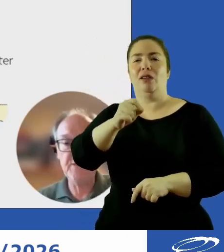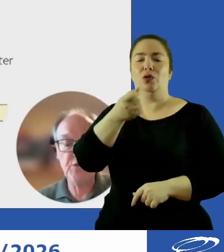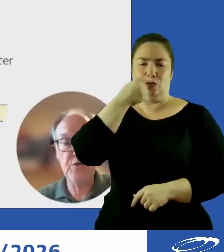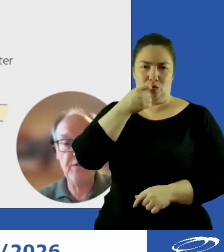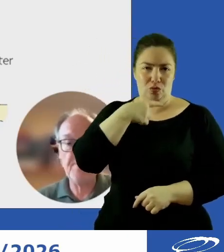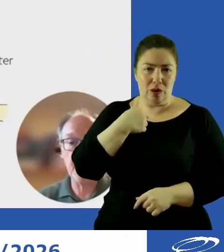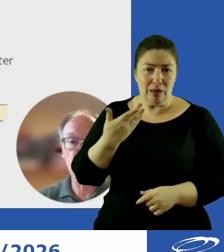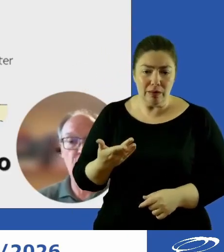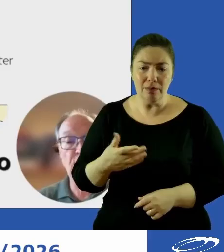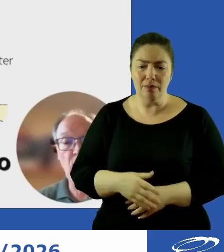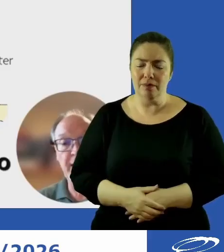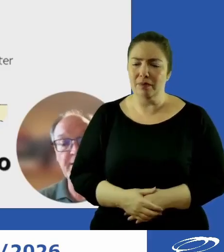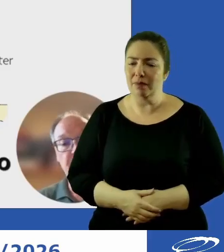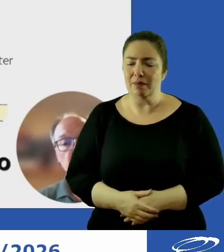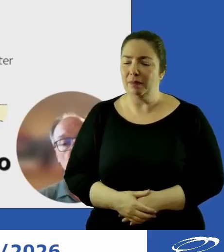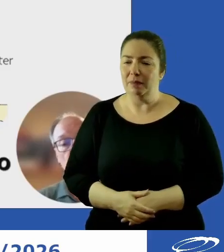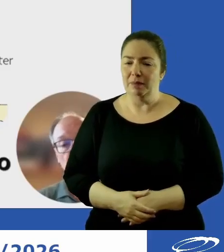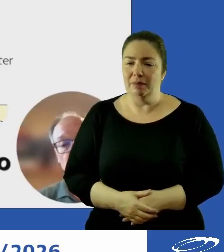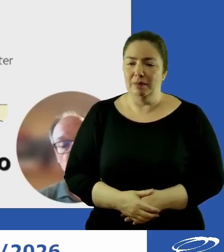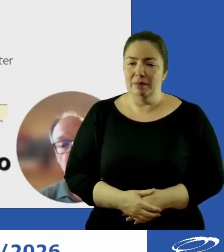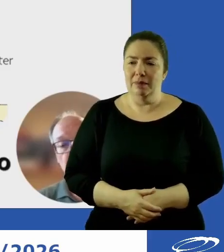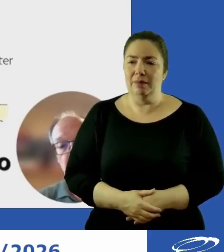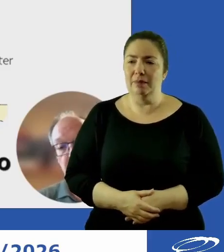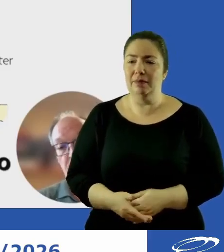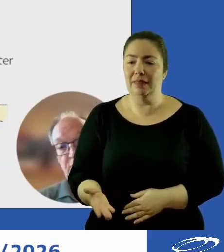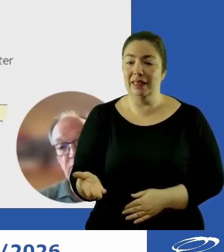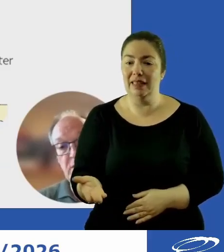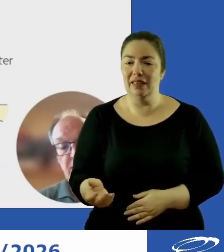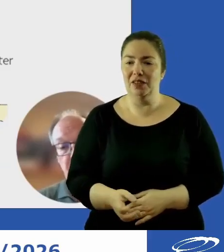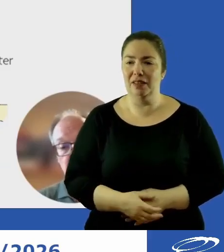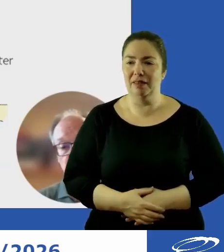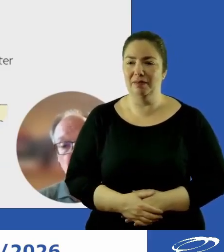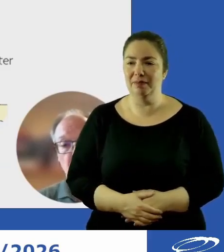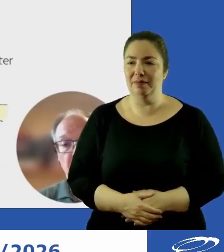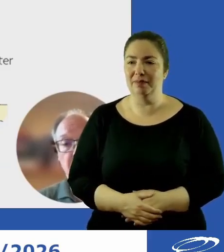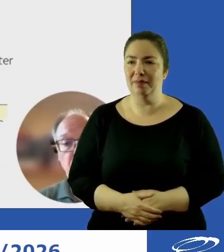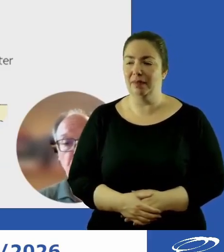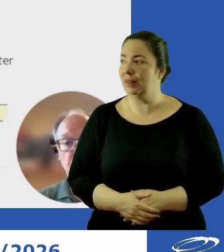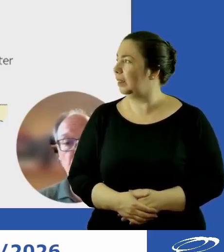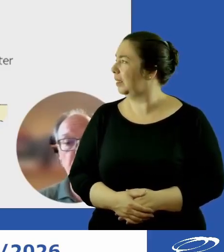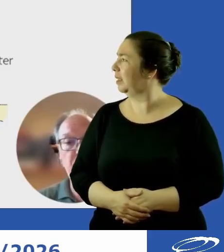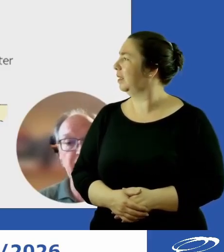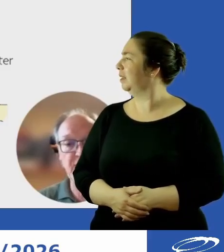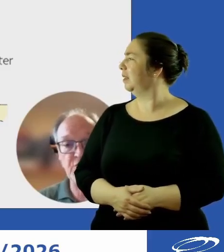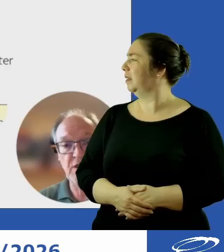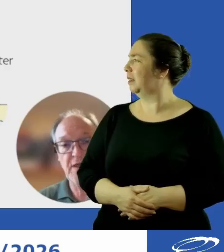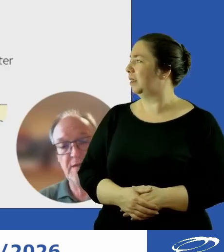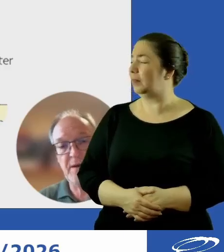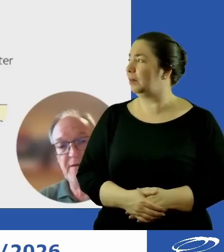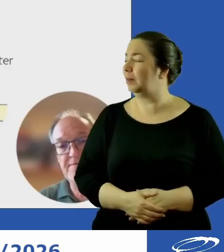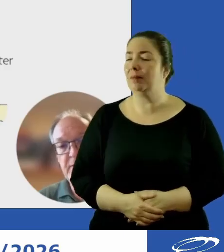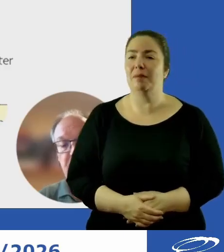to cure the infection. Otherwise, when we stop the antibiotic treatment, these bacteria are able to replenish